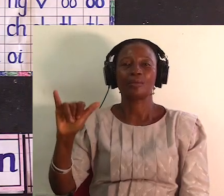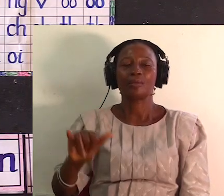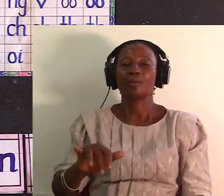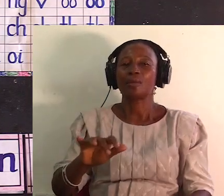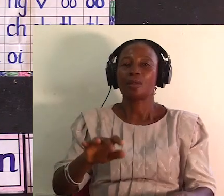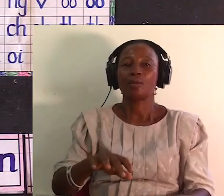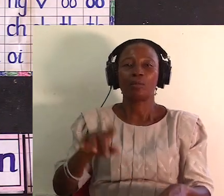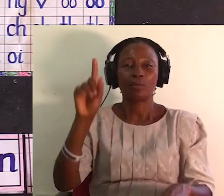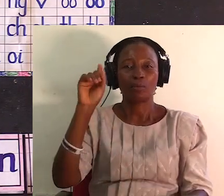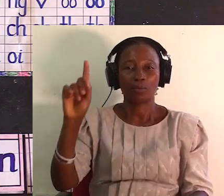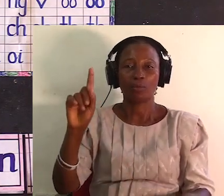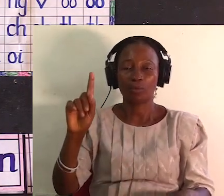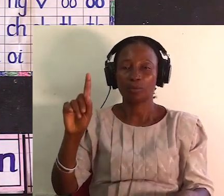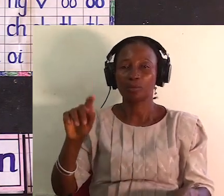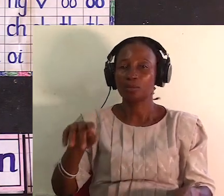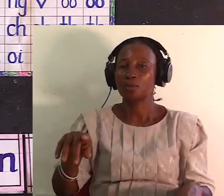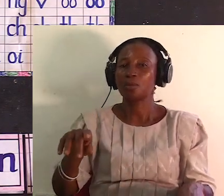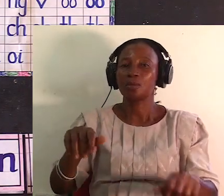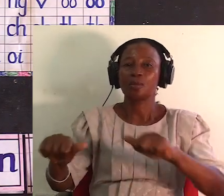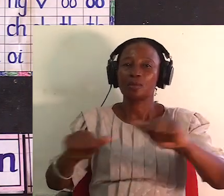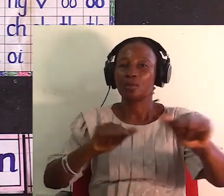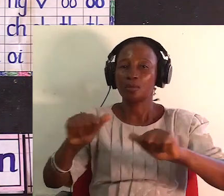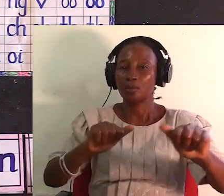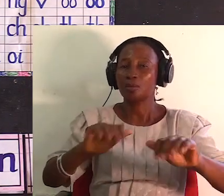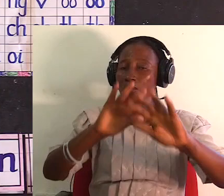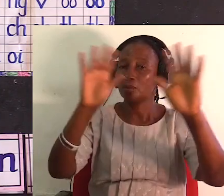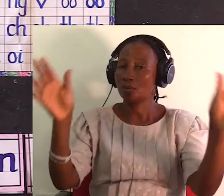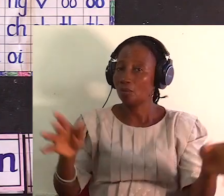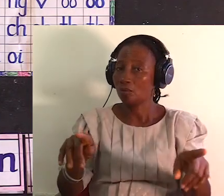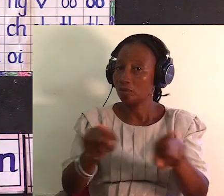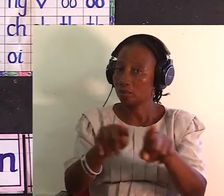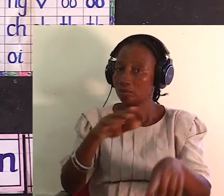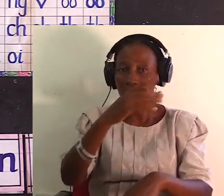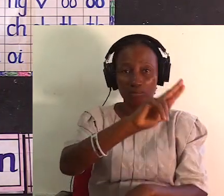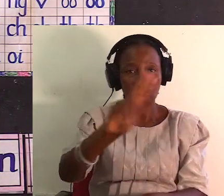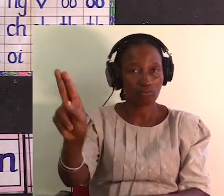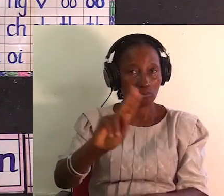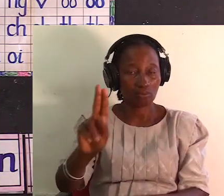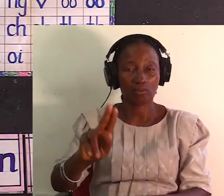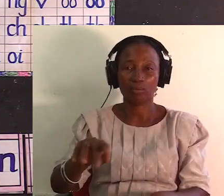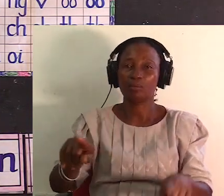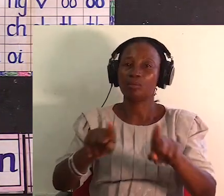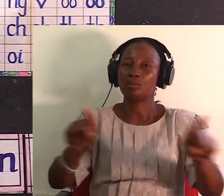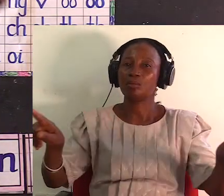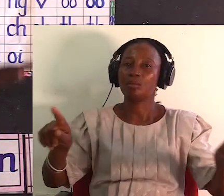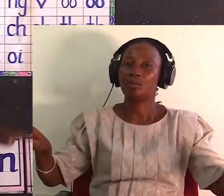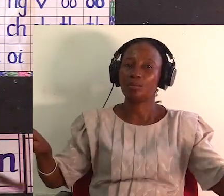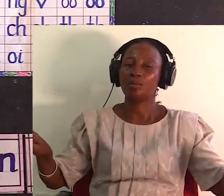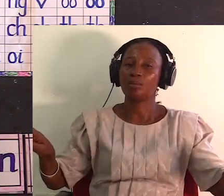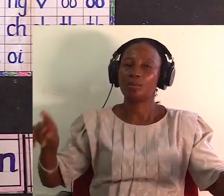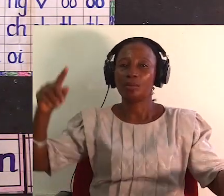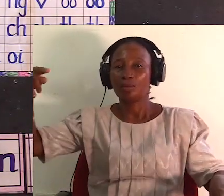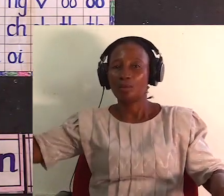activities are the same. When you start doing the formation, all these sounds we went